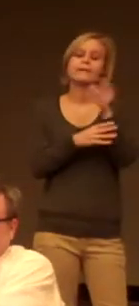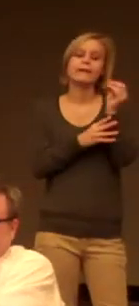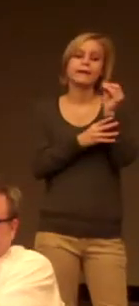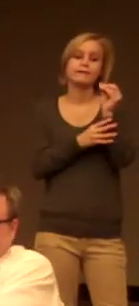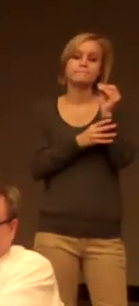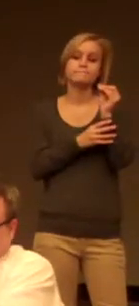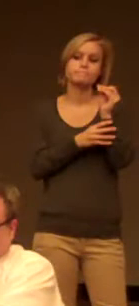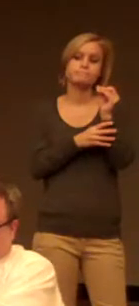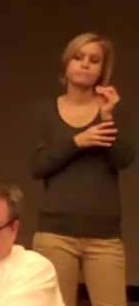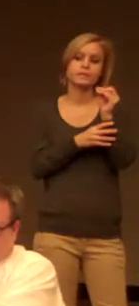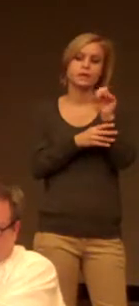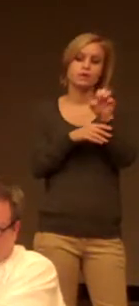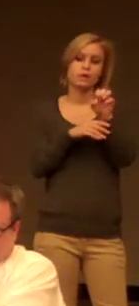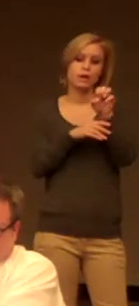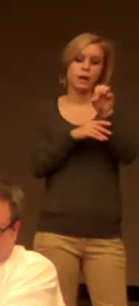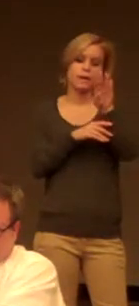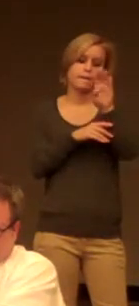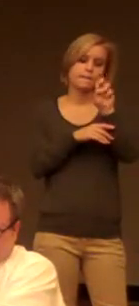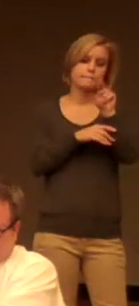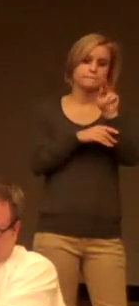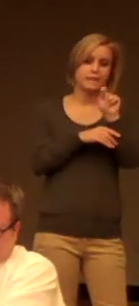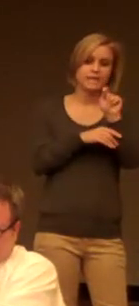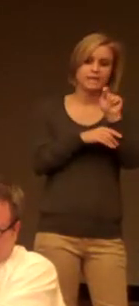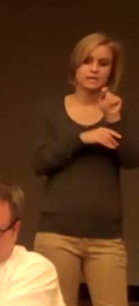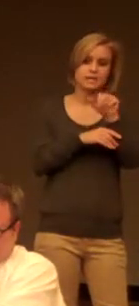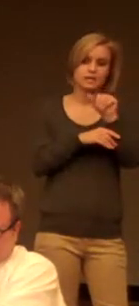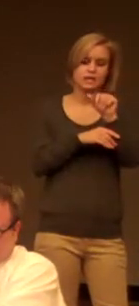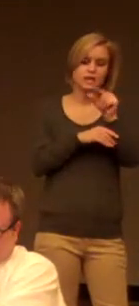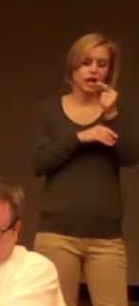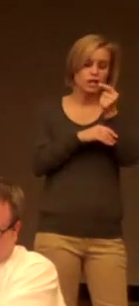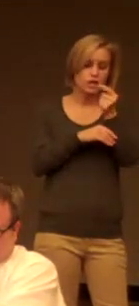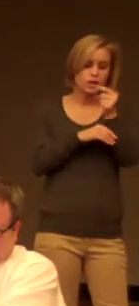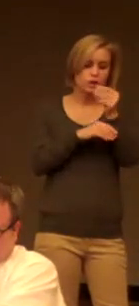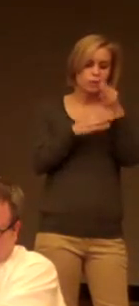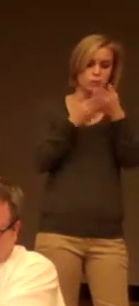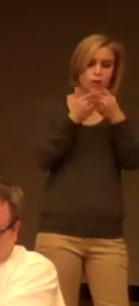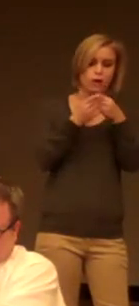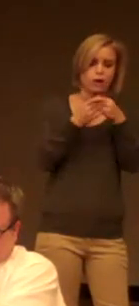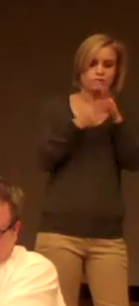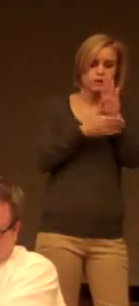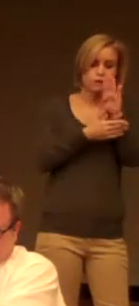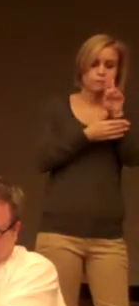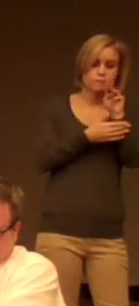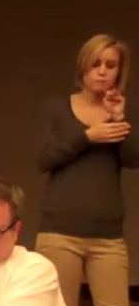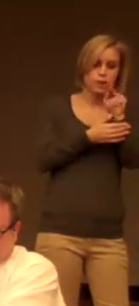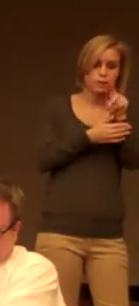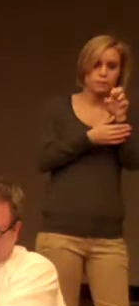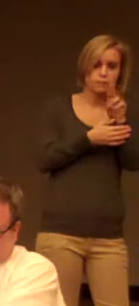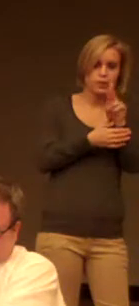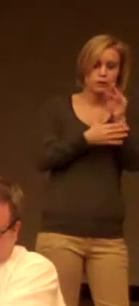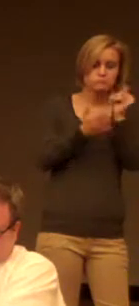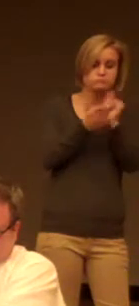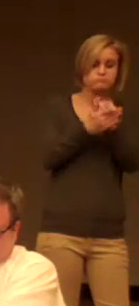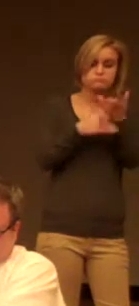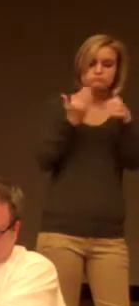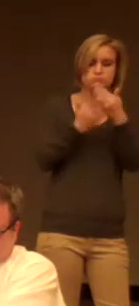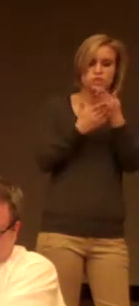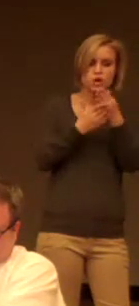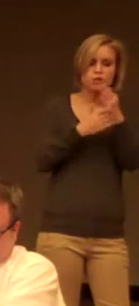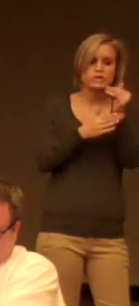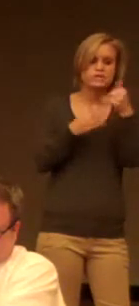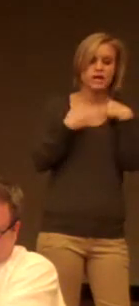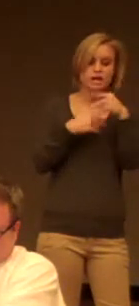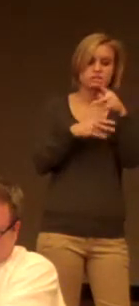and bent a little extension of the bumper, and that's all we had to replace. And the